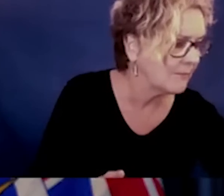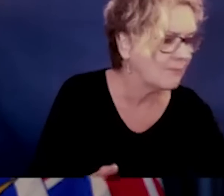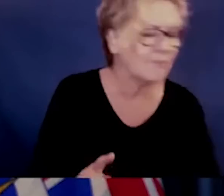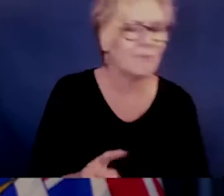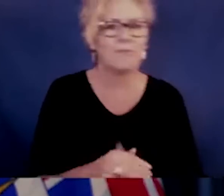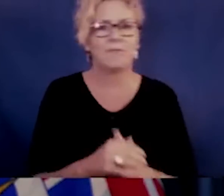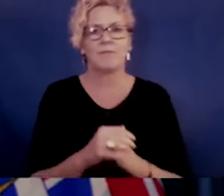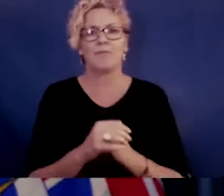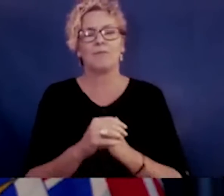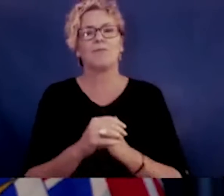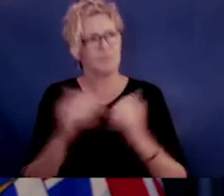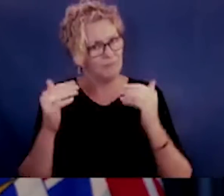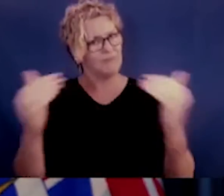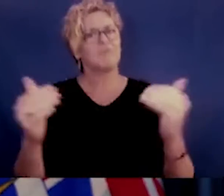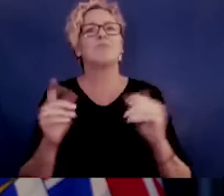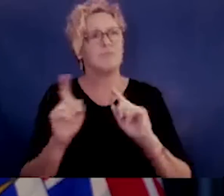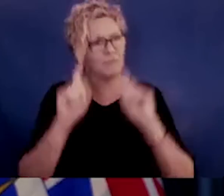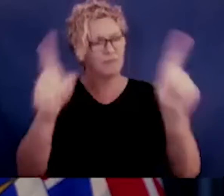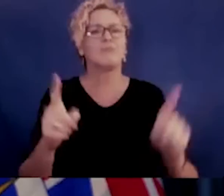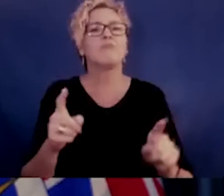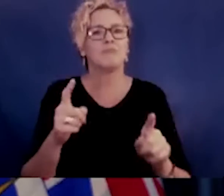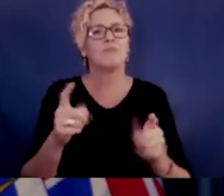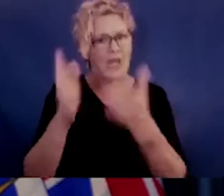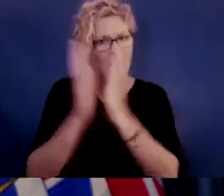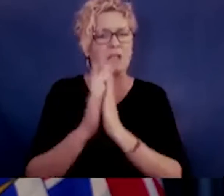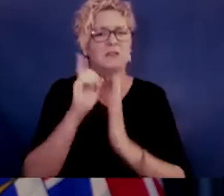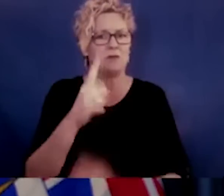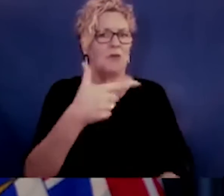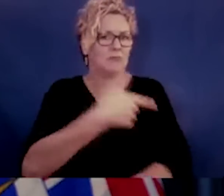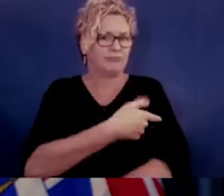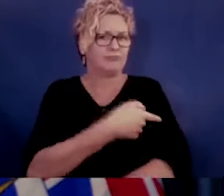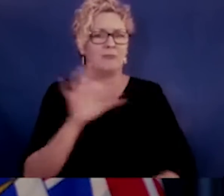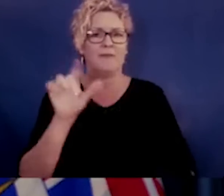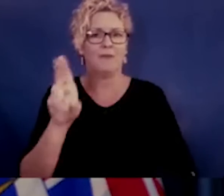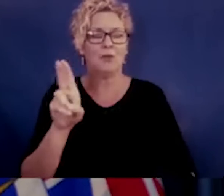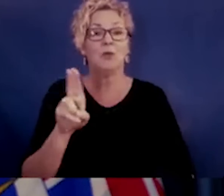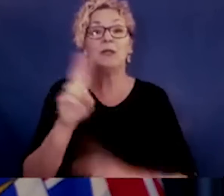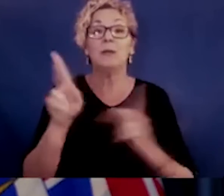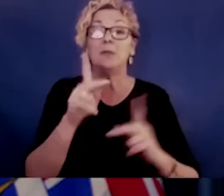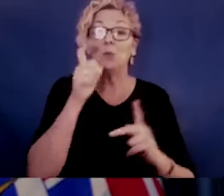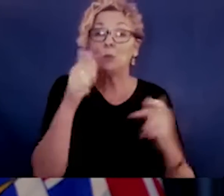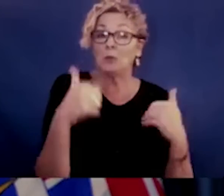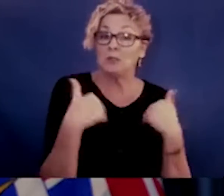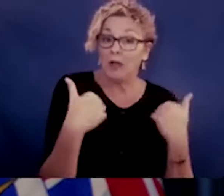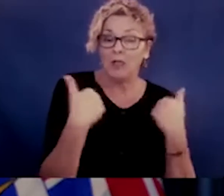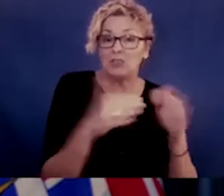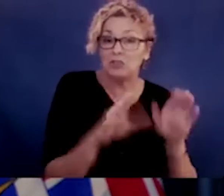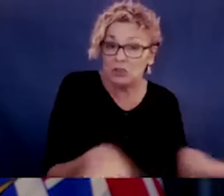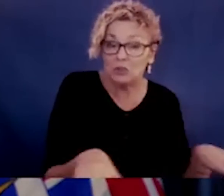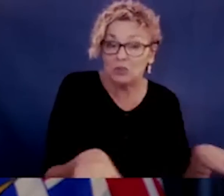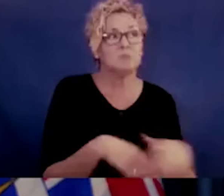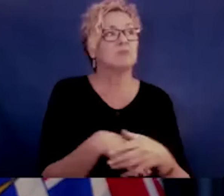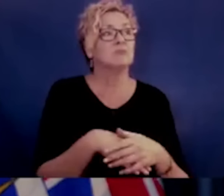can manage both of these epidemics at the same time. We know that influenza will be coming, and we know that we can take measures